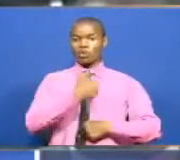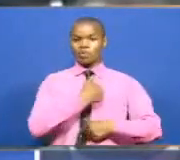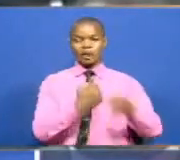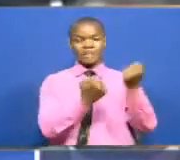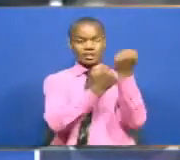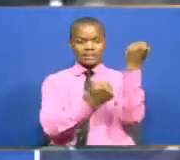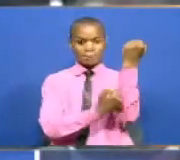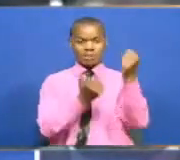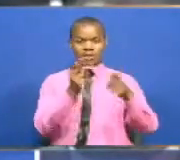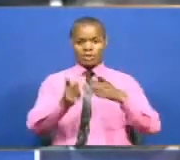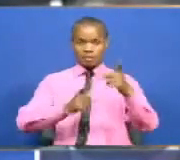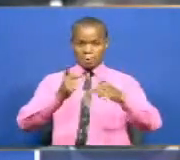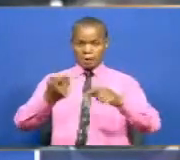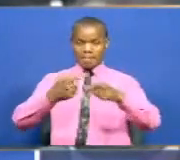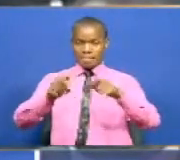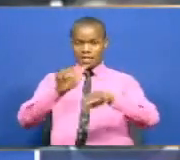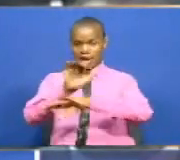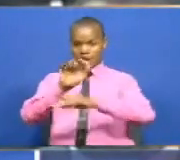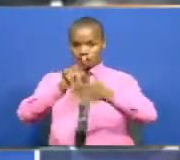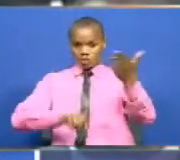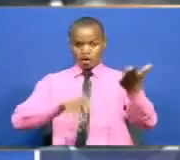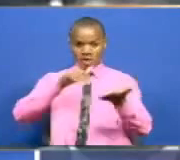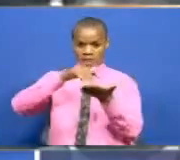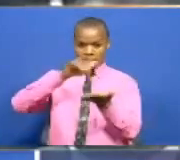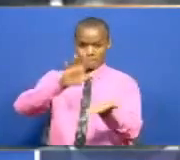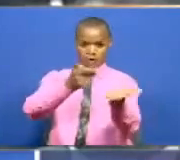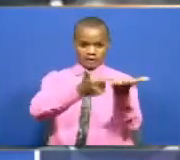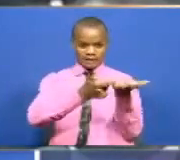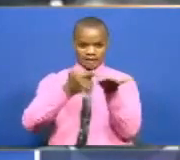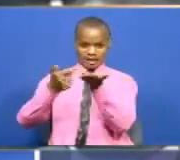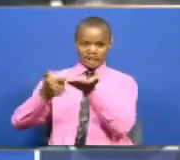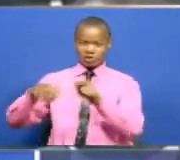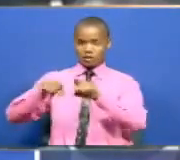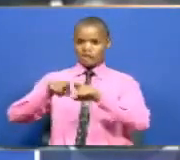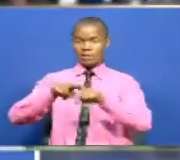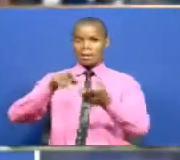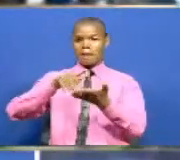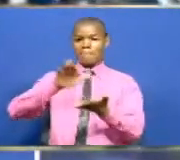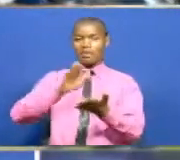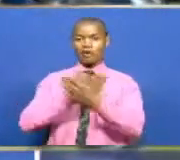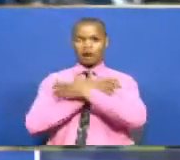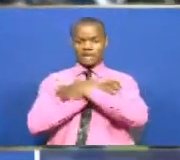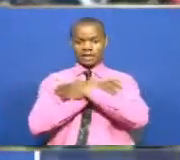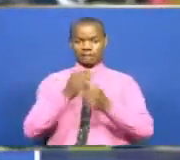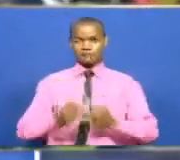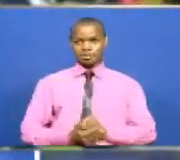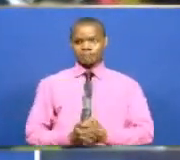process, but we urge more engagement and more friendship as we deal with it.